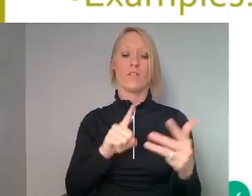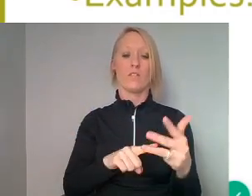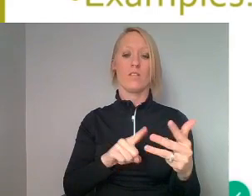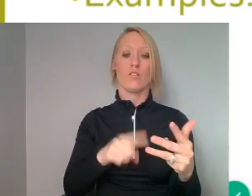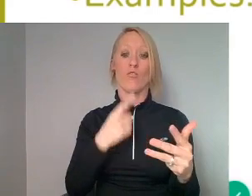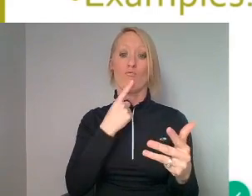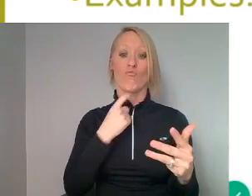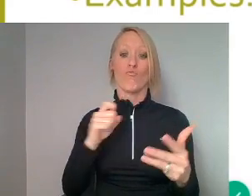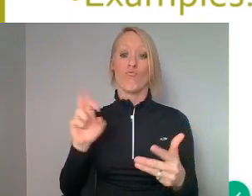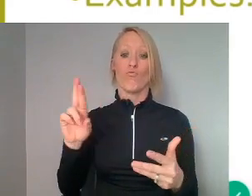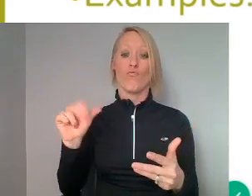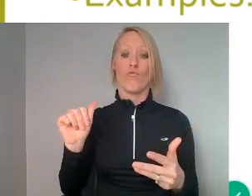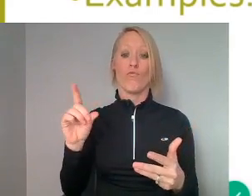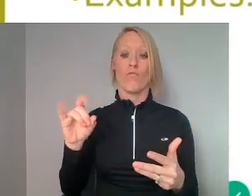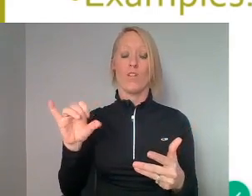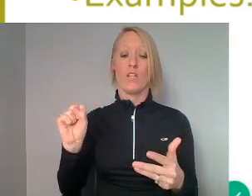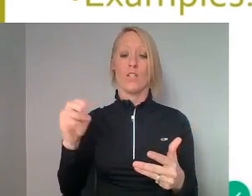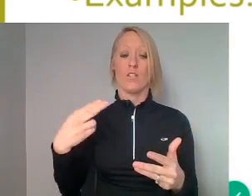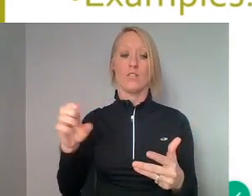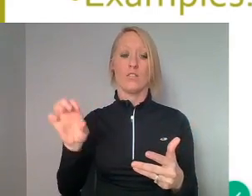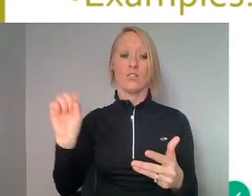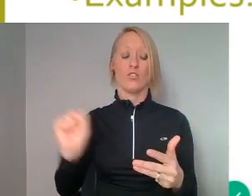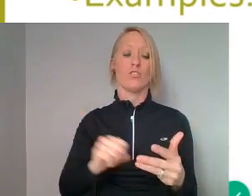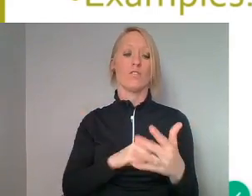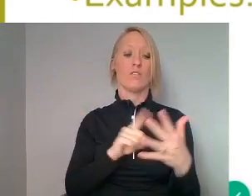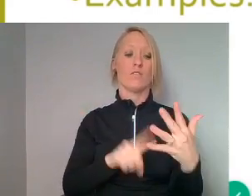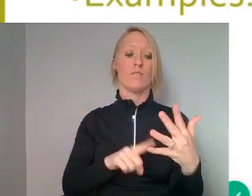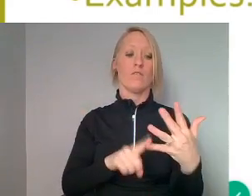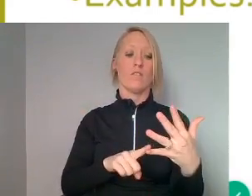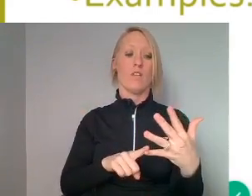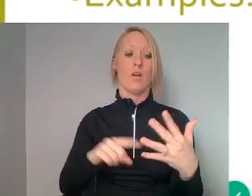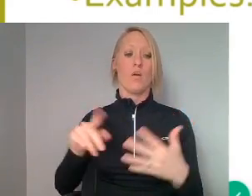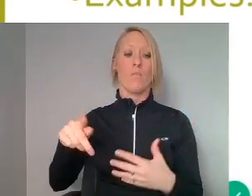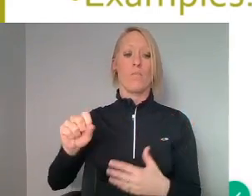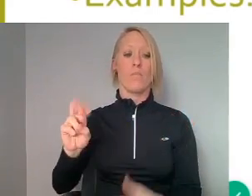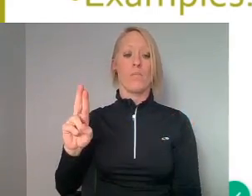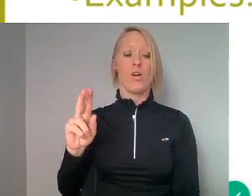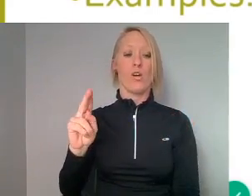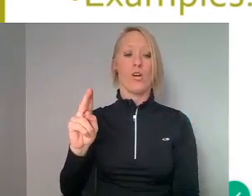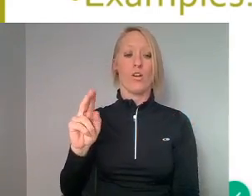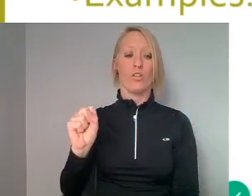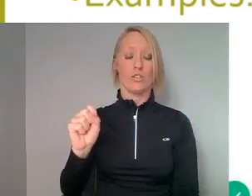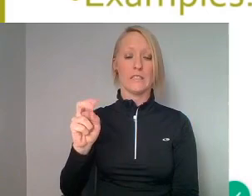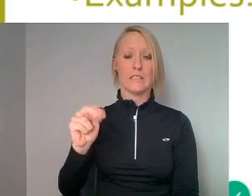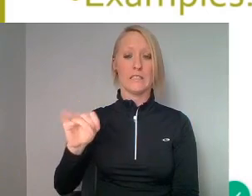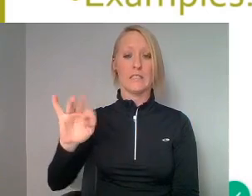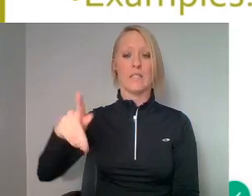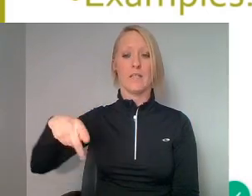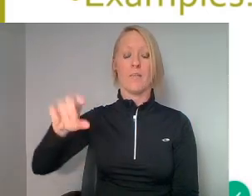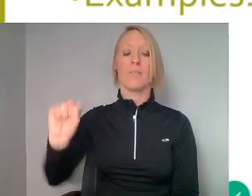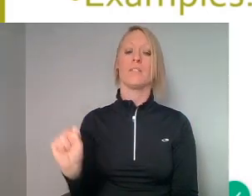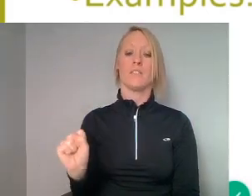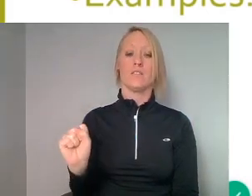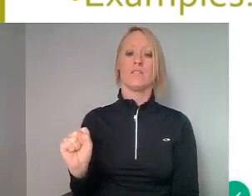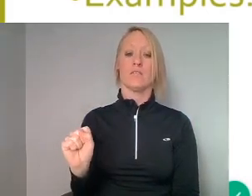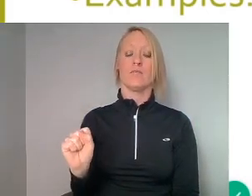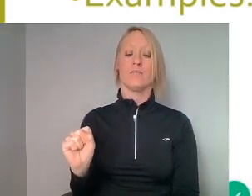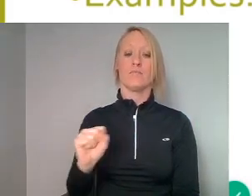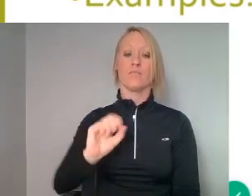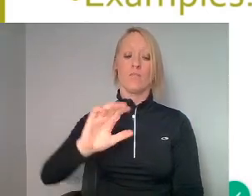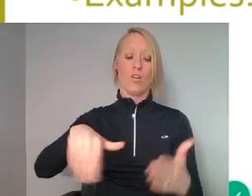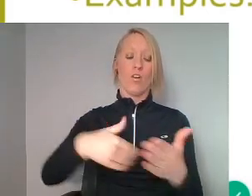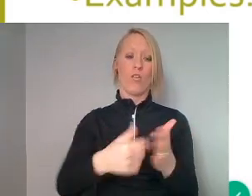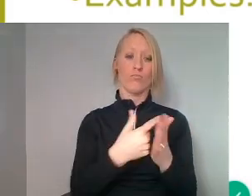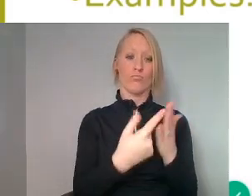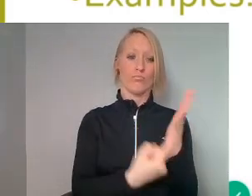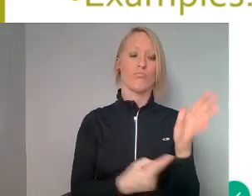out from the bottom. Same thing with carrots. When we buy them in the store, they've been kind of scrubbed clean, but all along the carrot root,